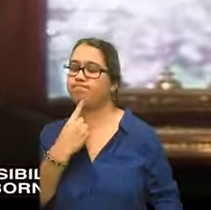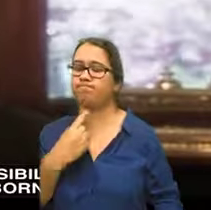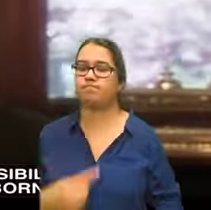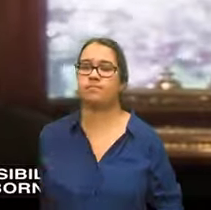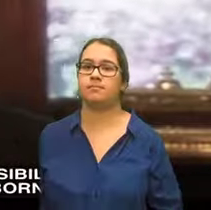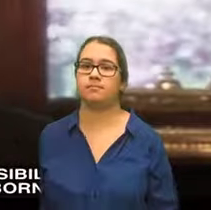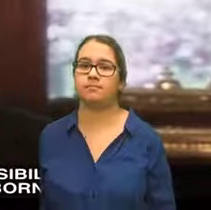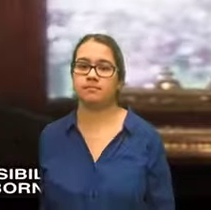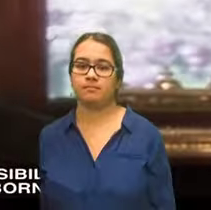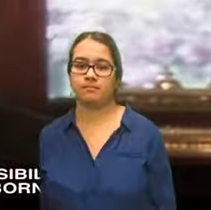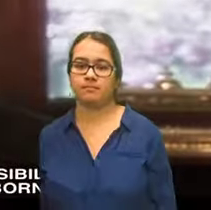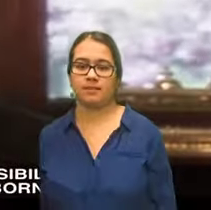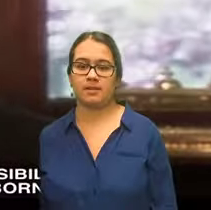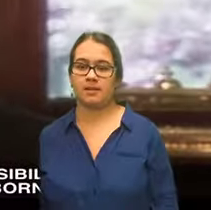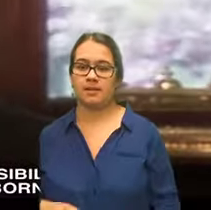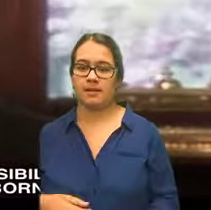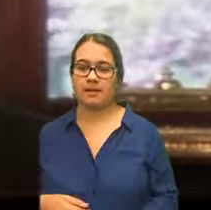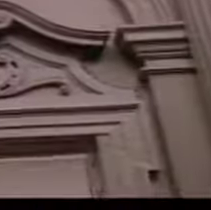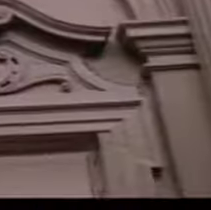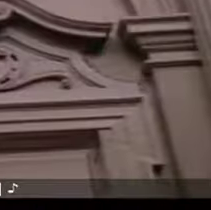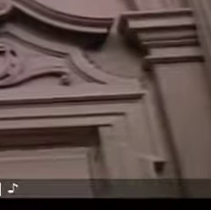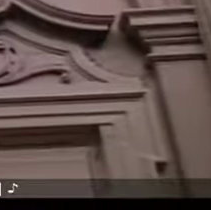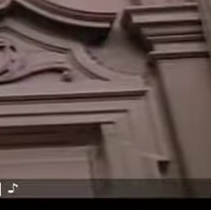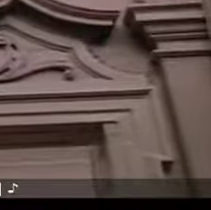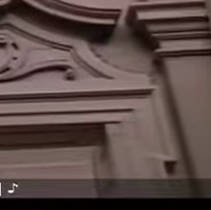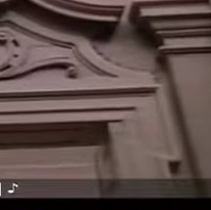responsibility of millions yet unborn